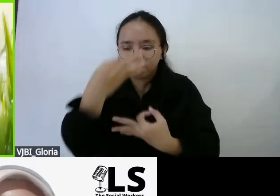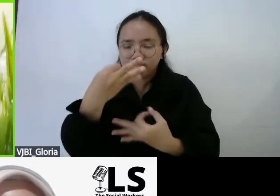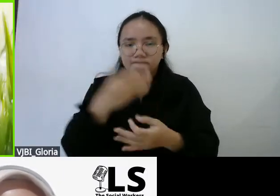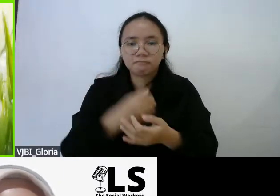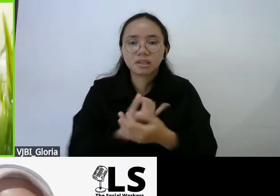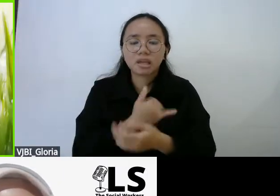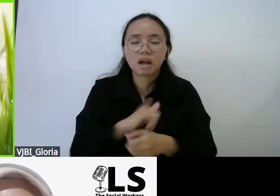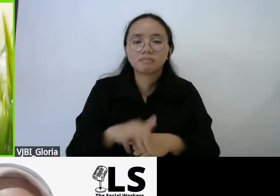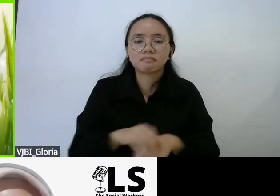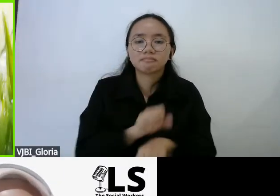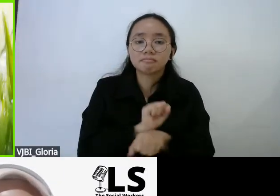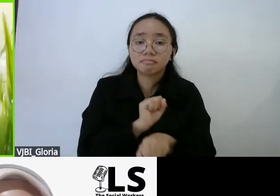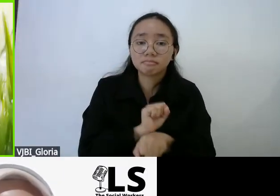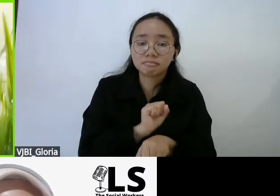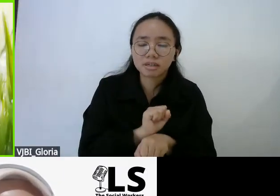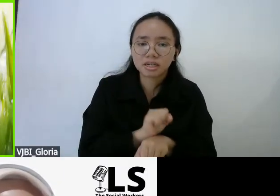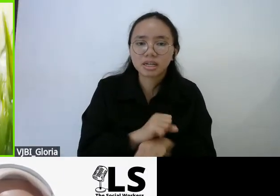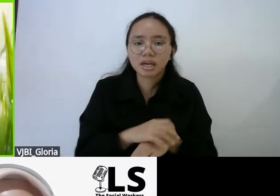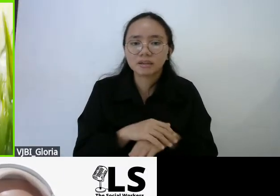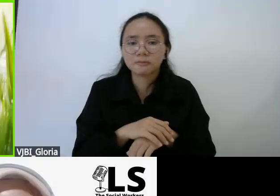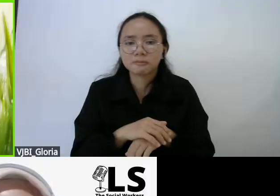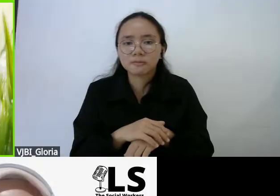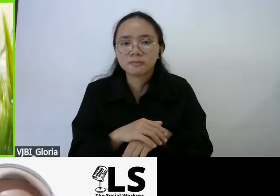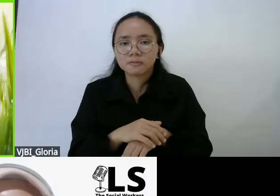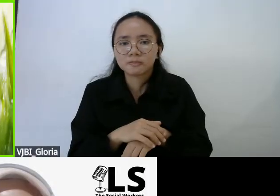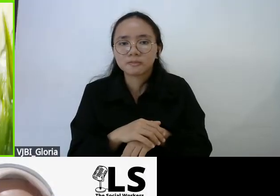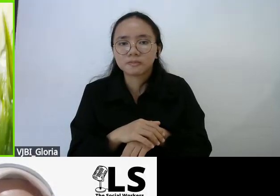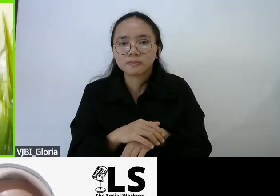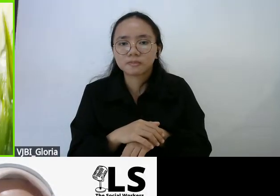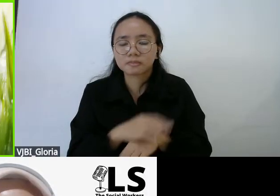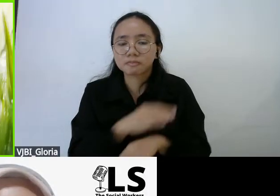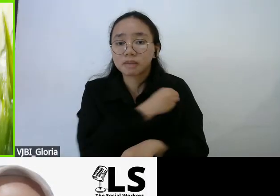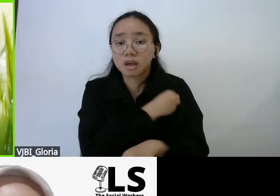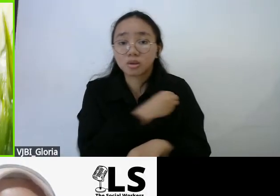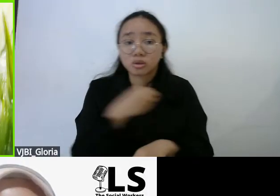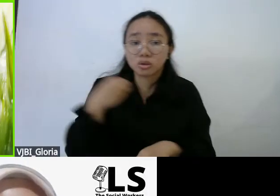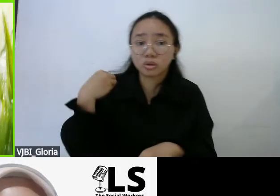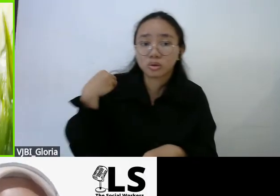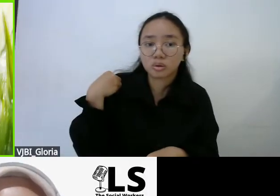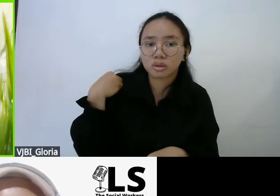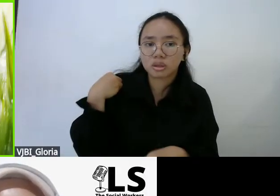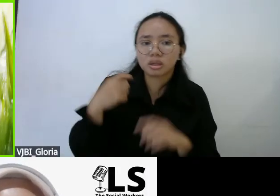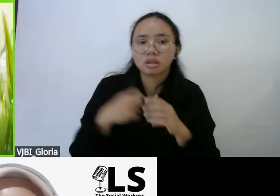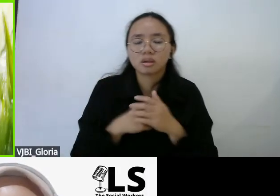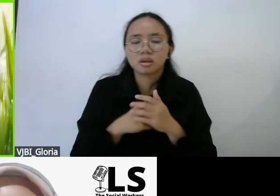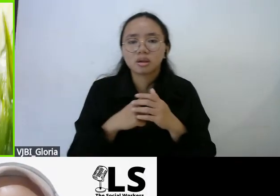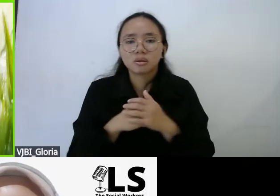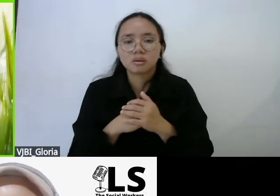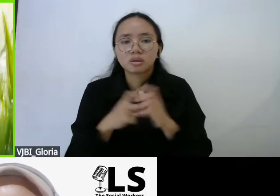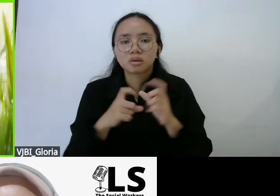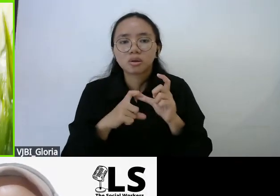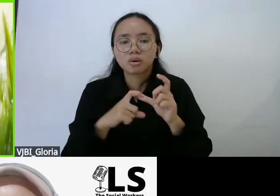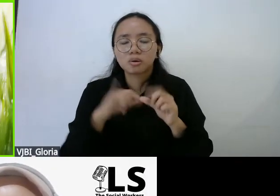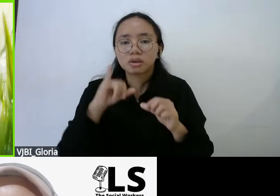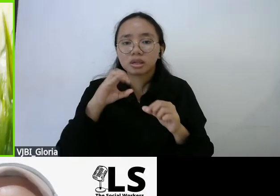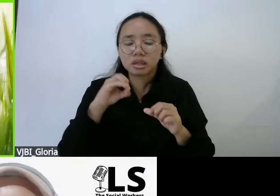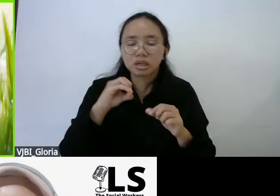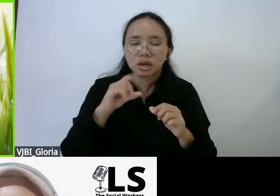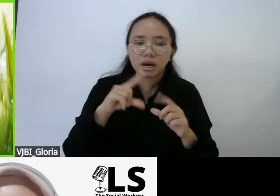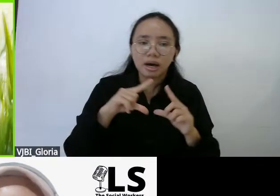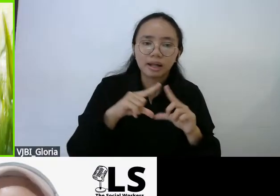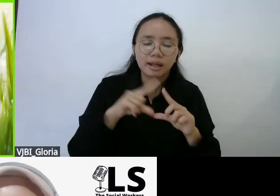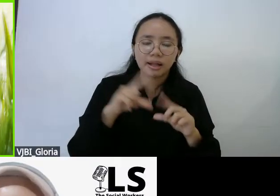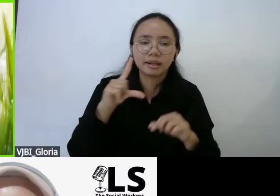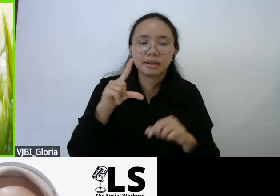and we sit in and advise the class, but it's run by the students. We also now have a disability